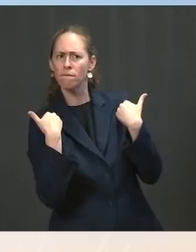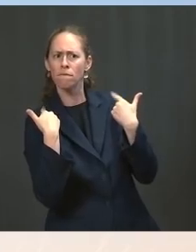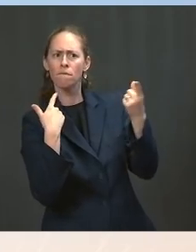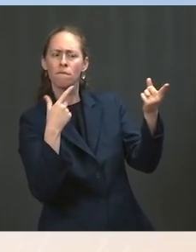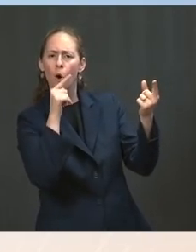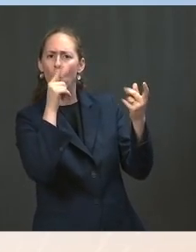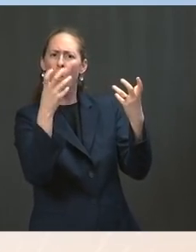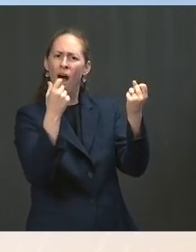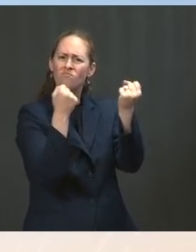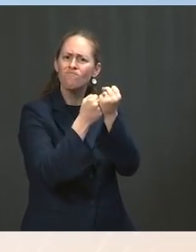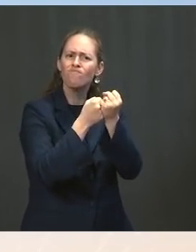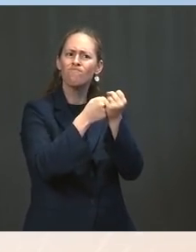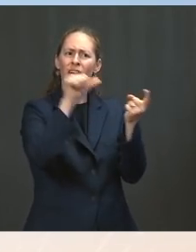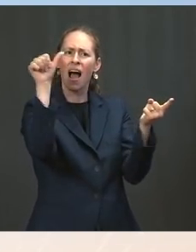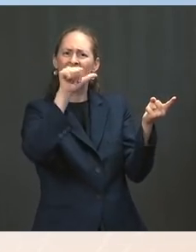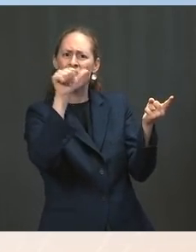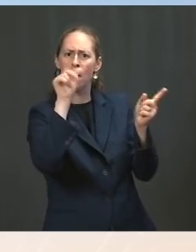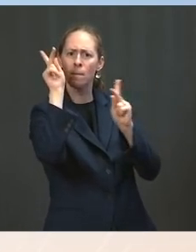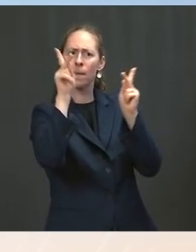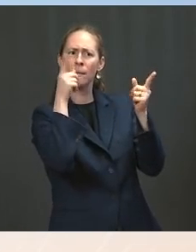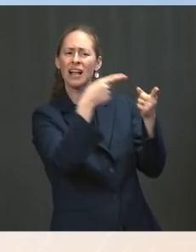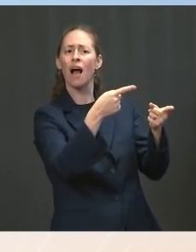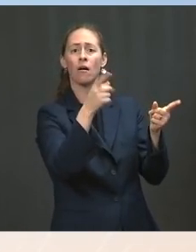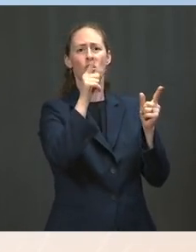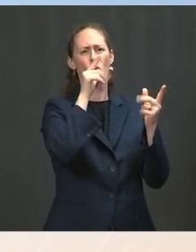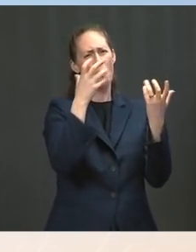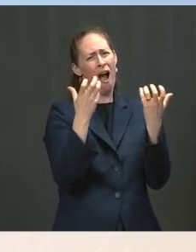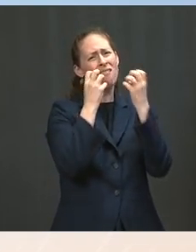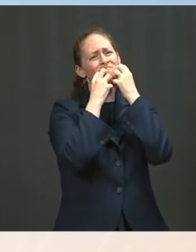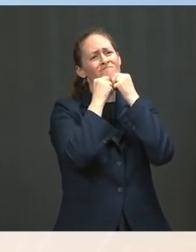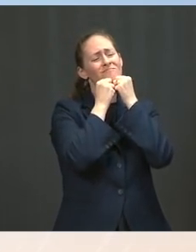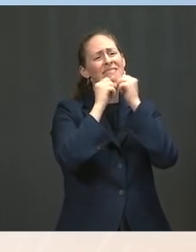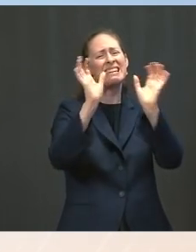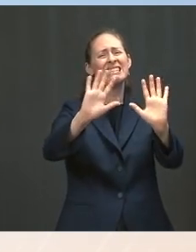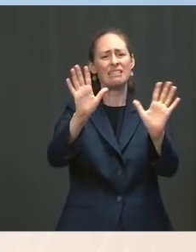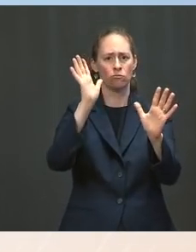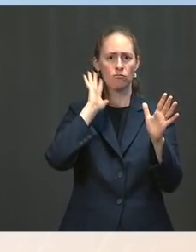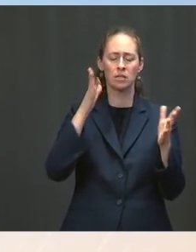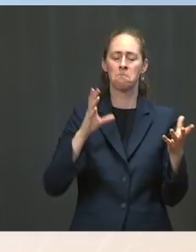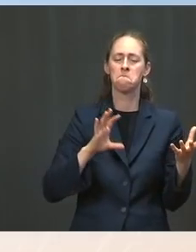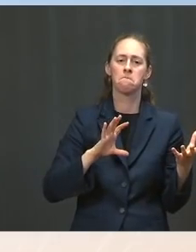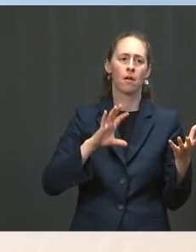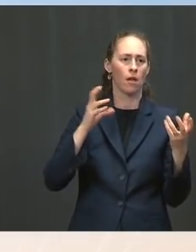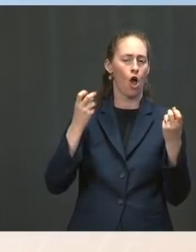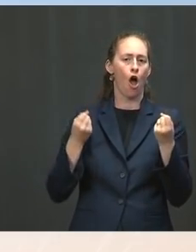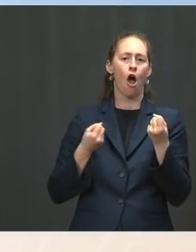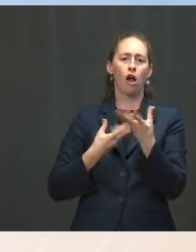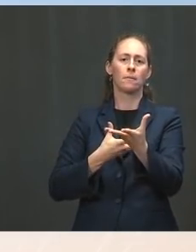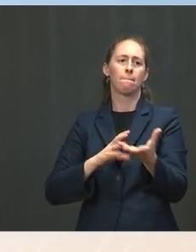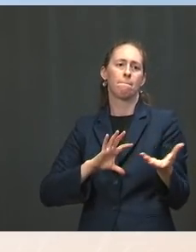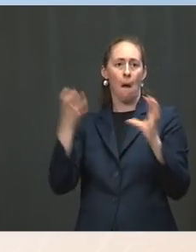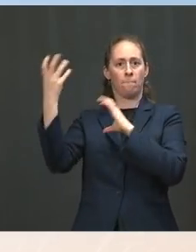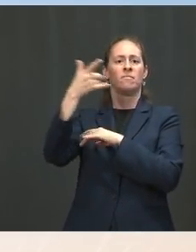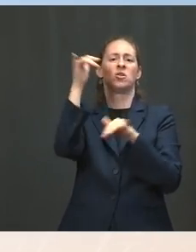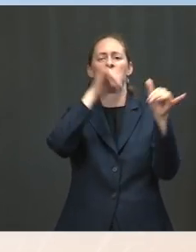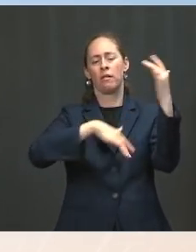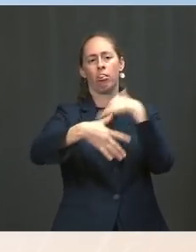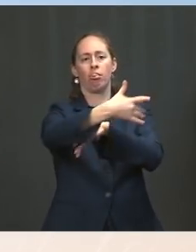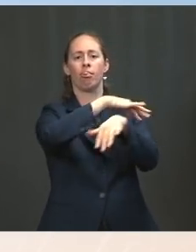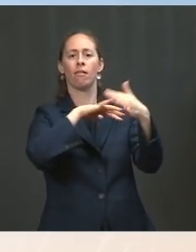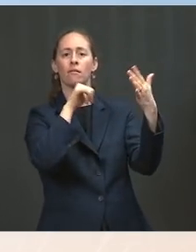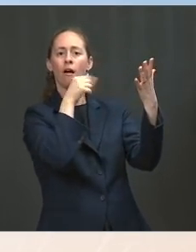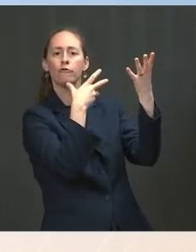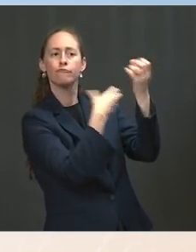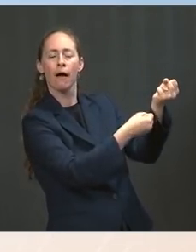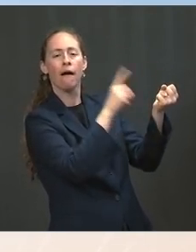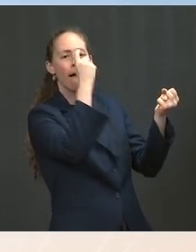now, said that doing so would trigger a complete crisis of confidence in the government. As it turns out, not